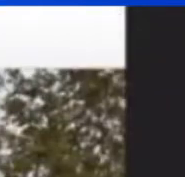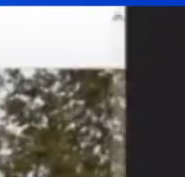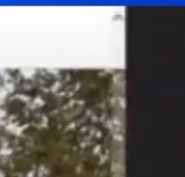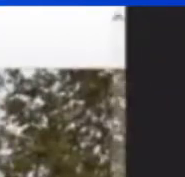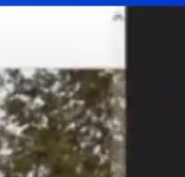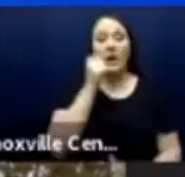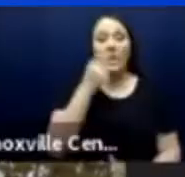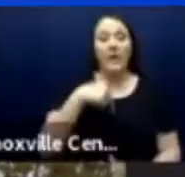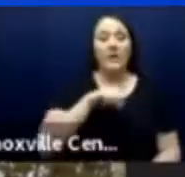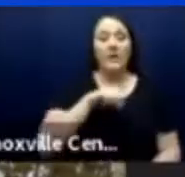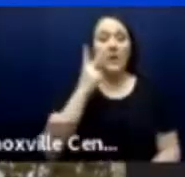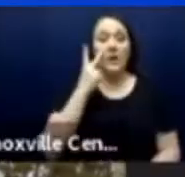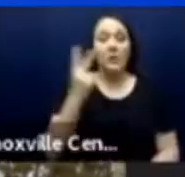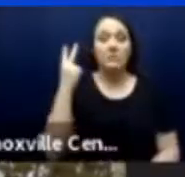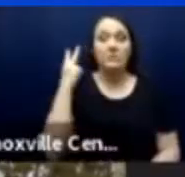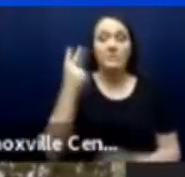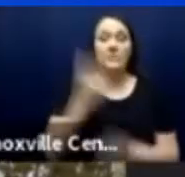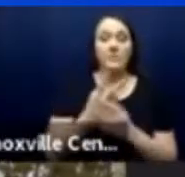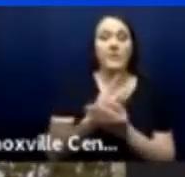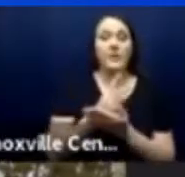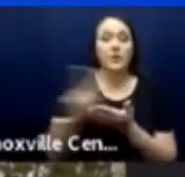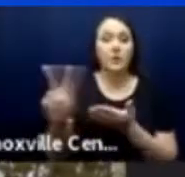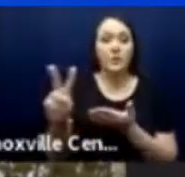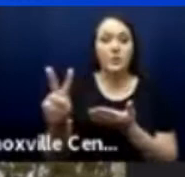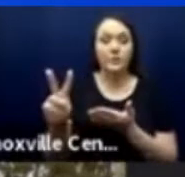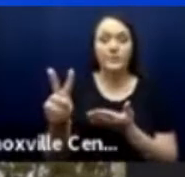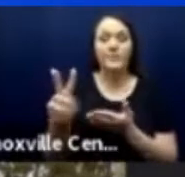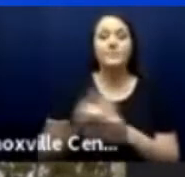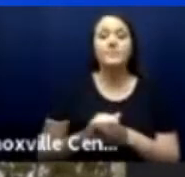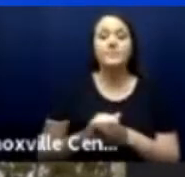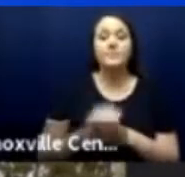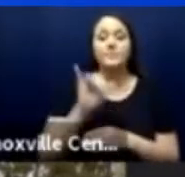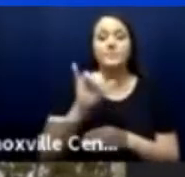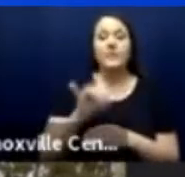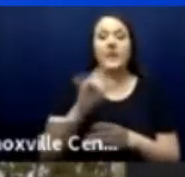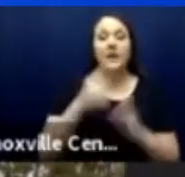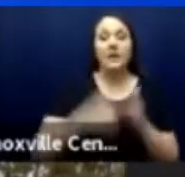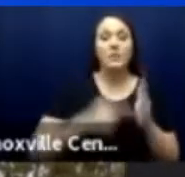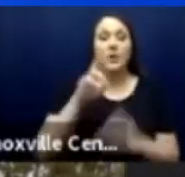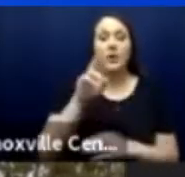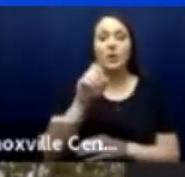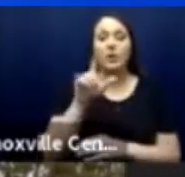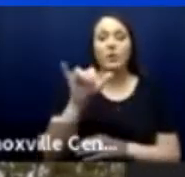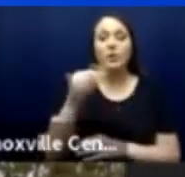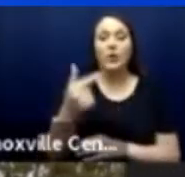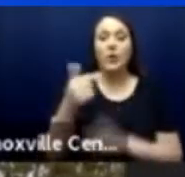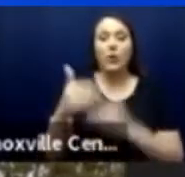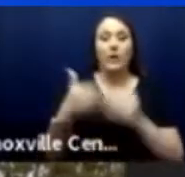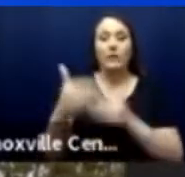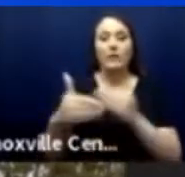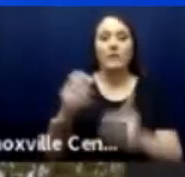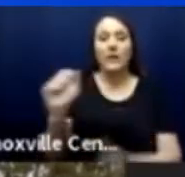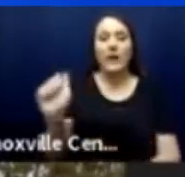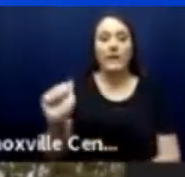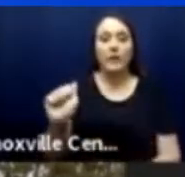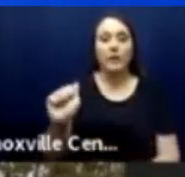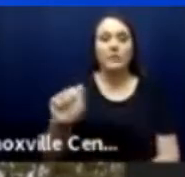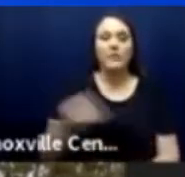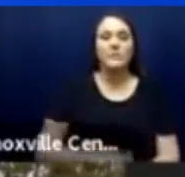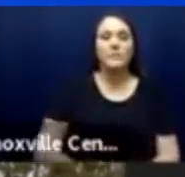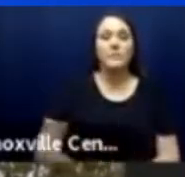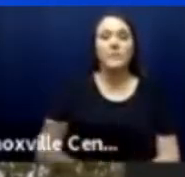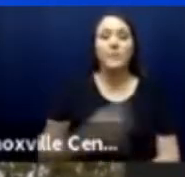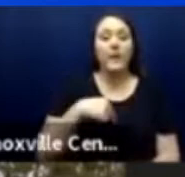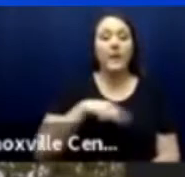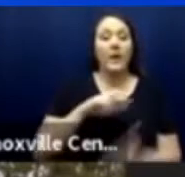look back at the previous 2 weeks. That's what a rolling average is. Overall, what we mean by this